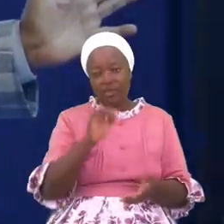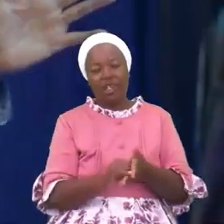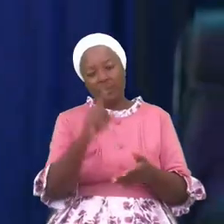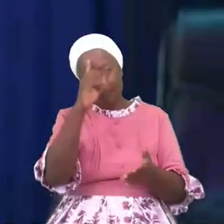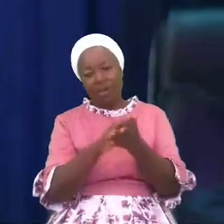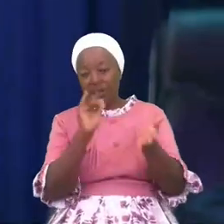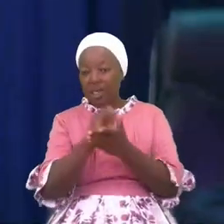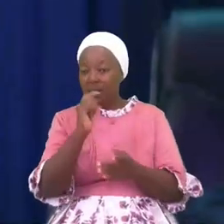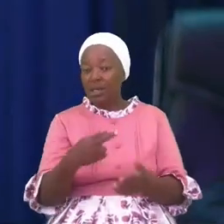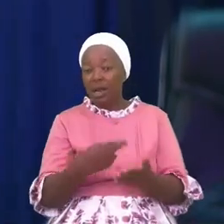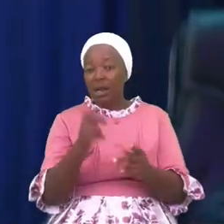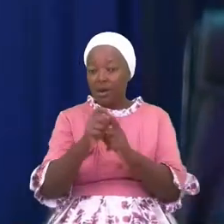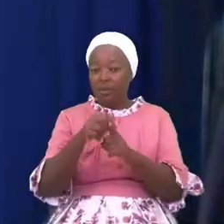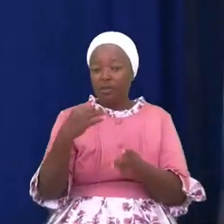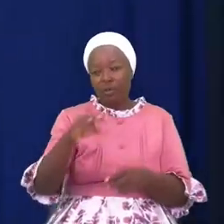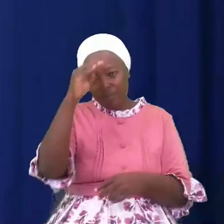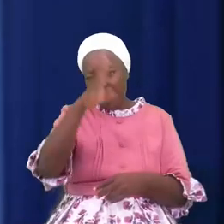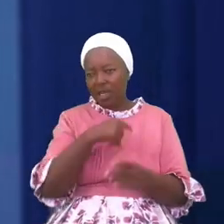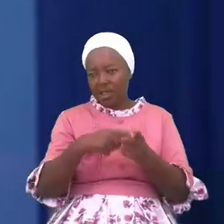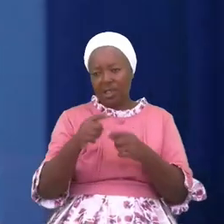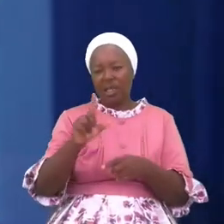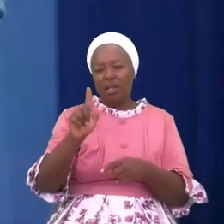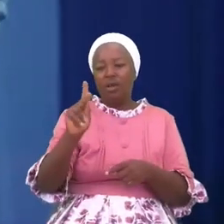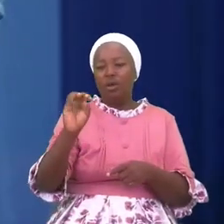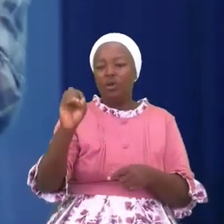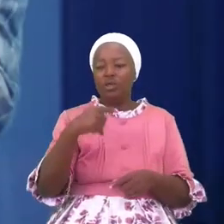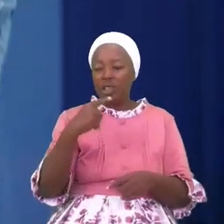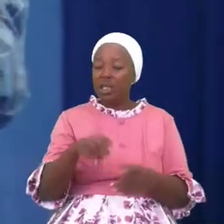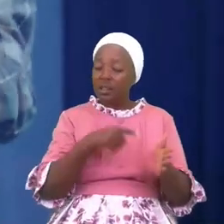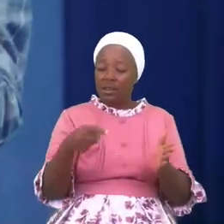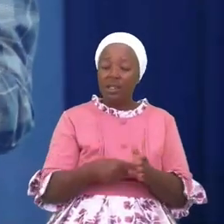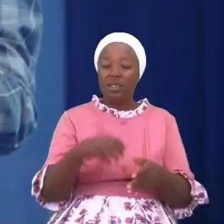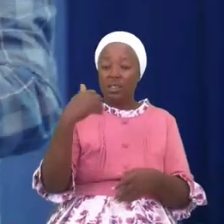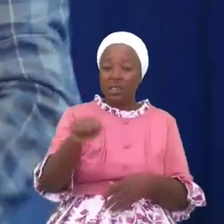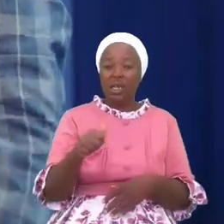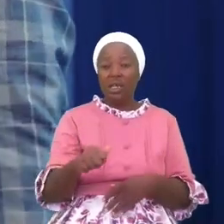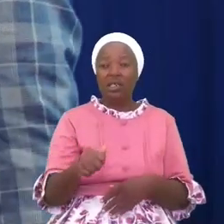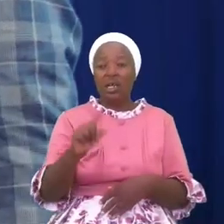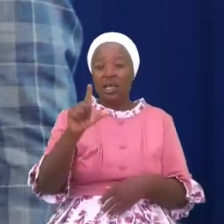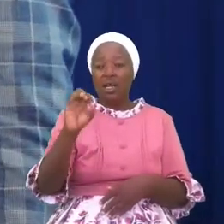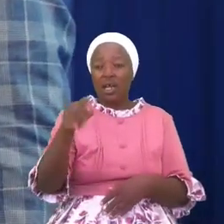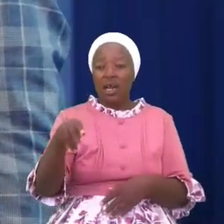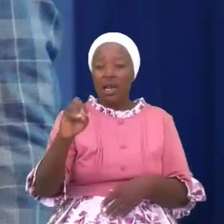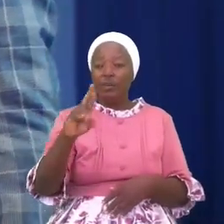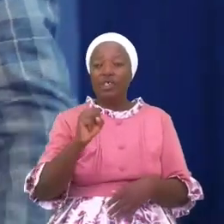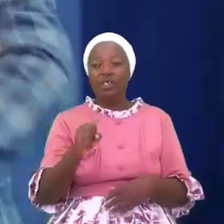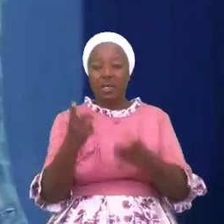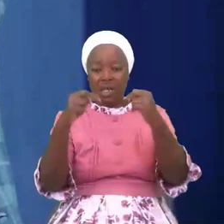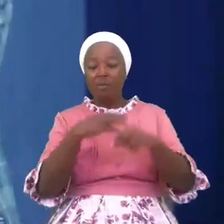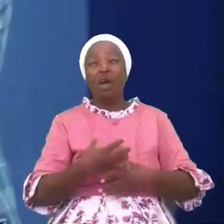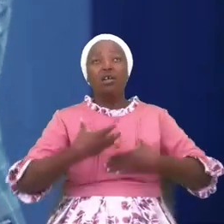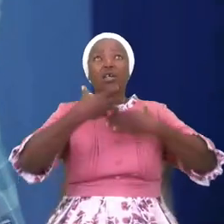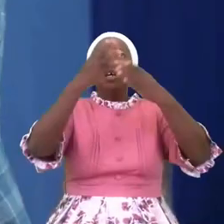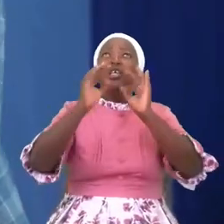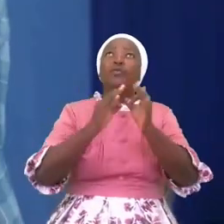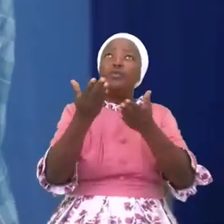lepers, they came and they shouted and they said, if thou wilt, you can make us clean, son of David, son of God.